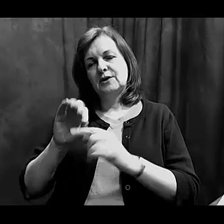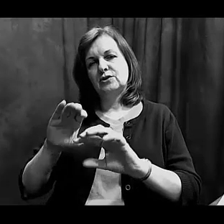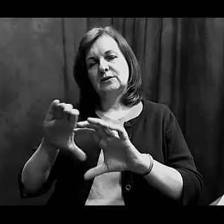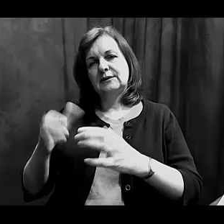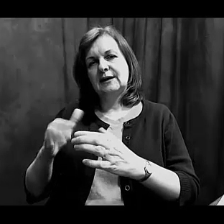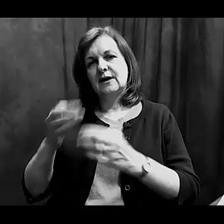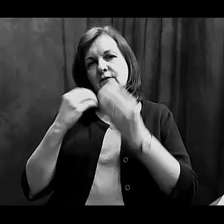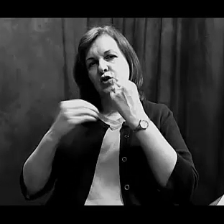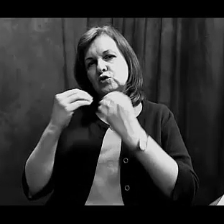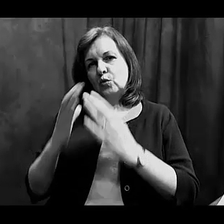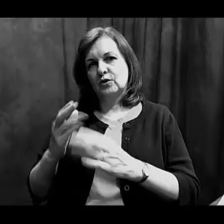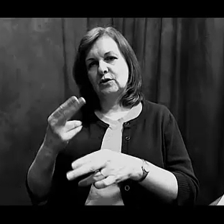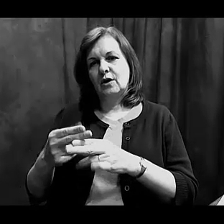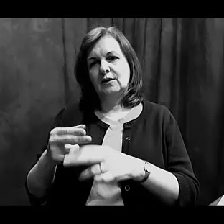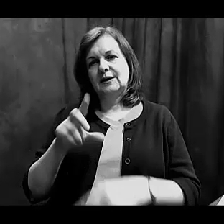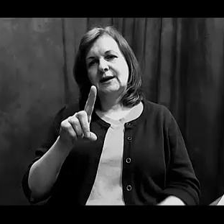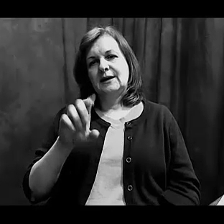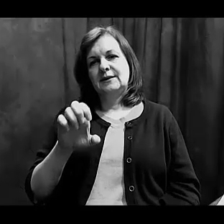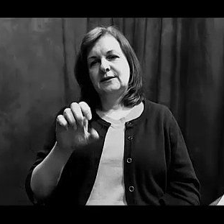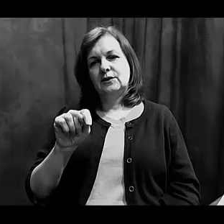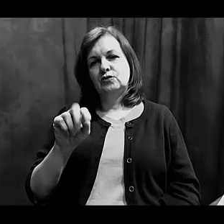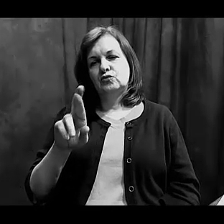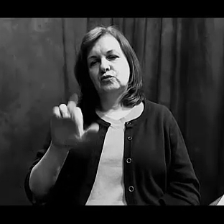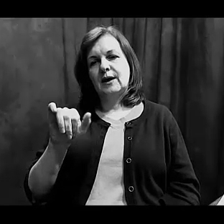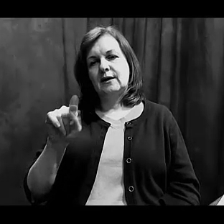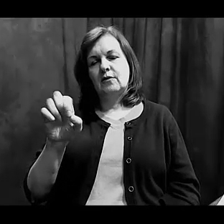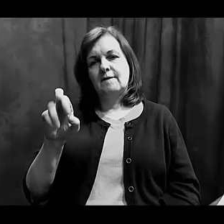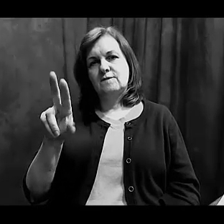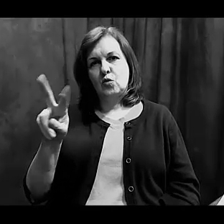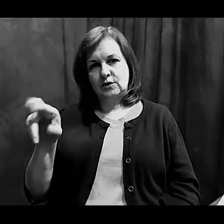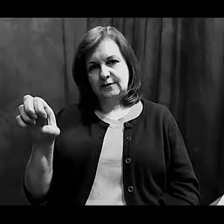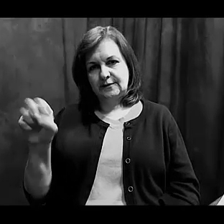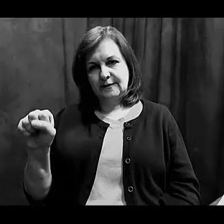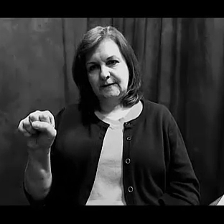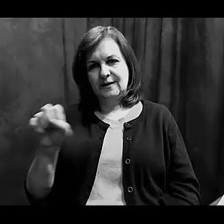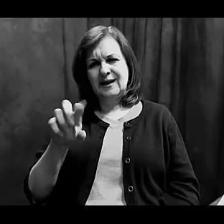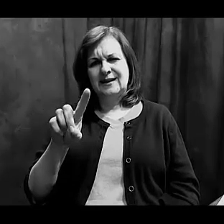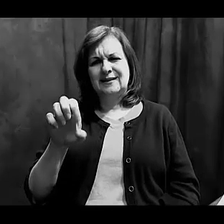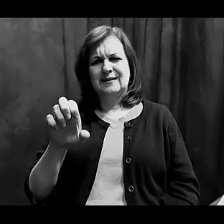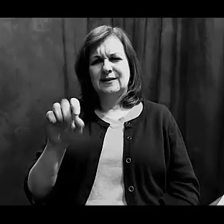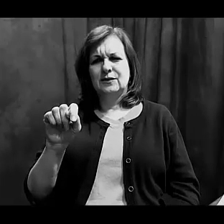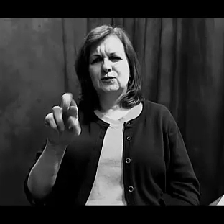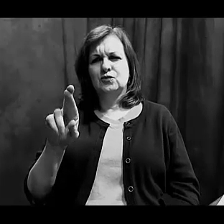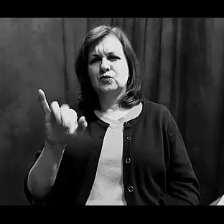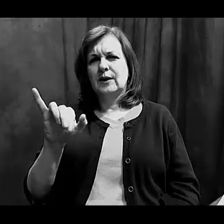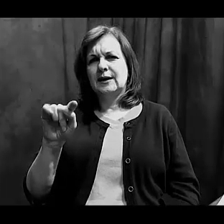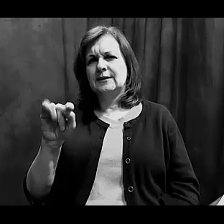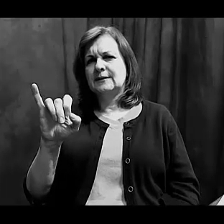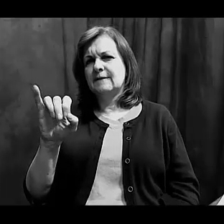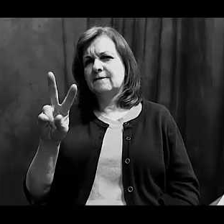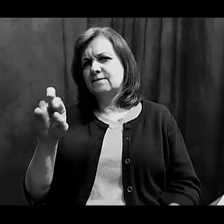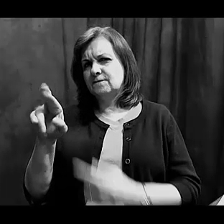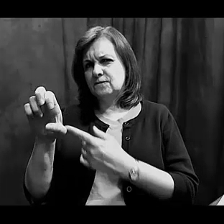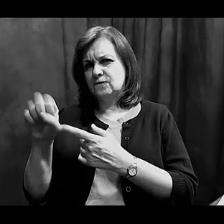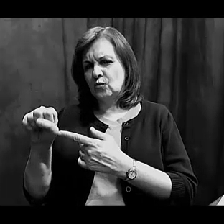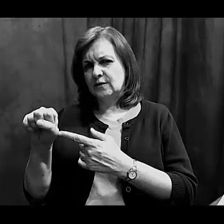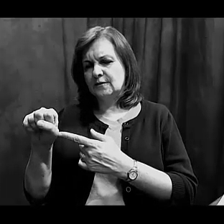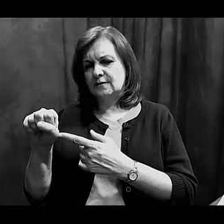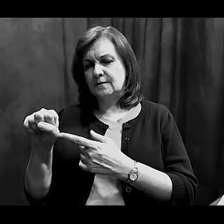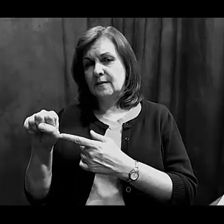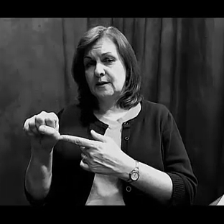this very special class of consumers known as detritivores. Okay? Now, in our detritivores, we